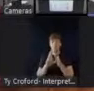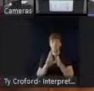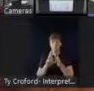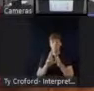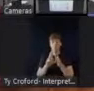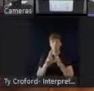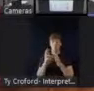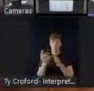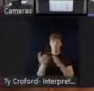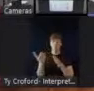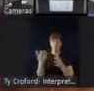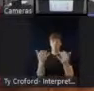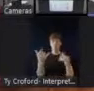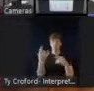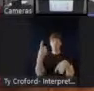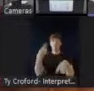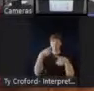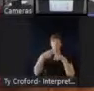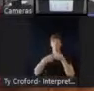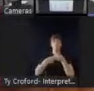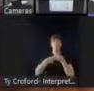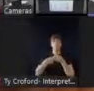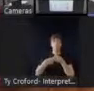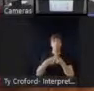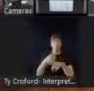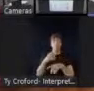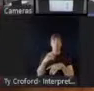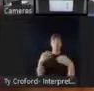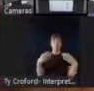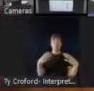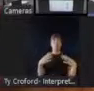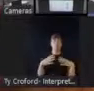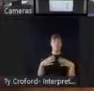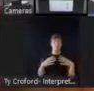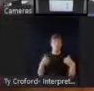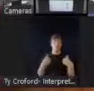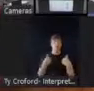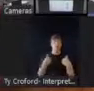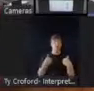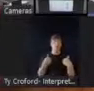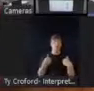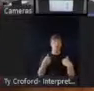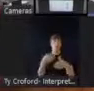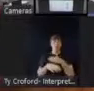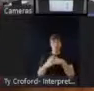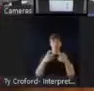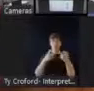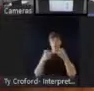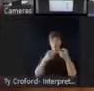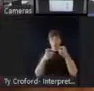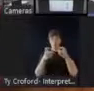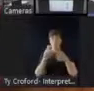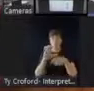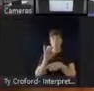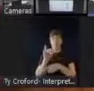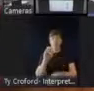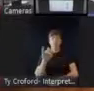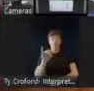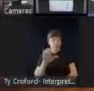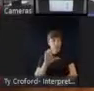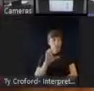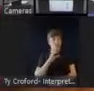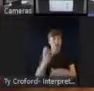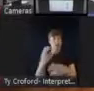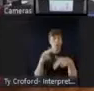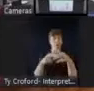month. The animal birth control clinic. So they increased their ask this